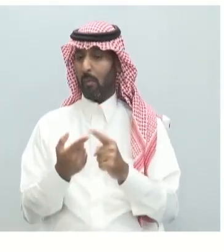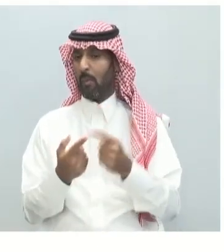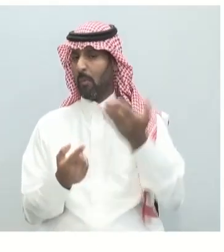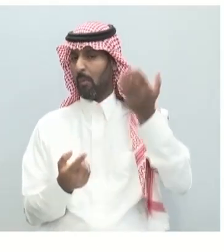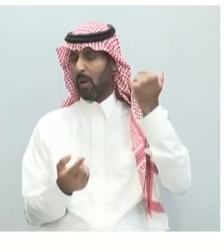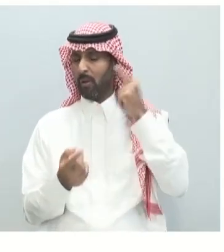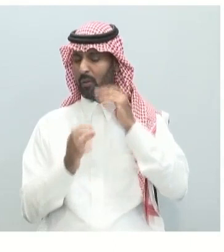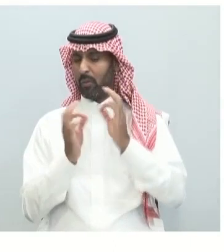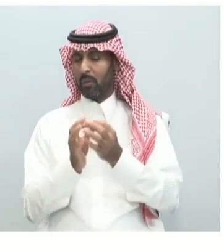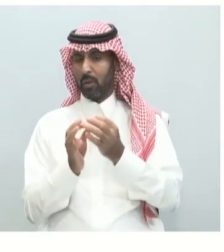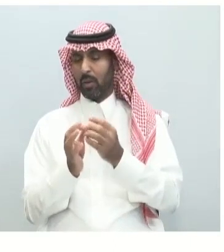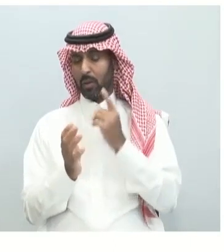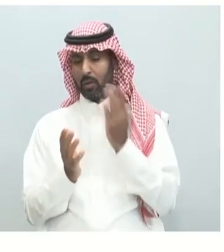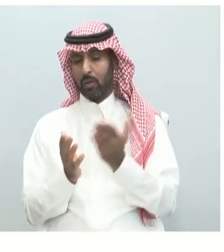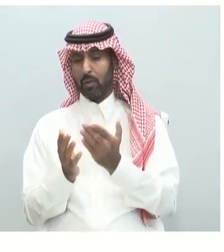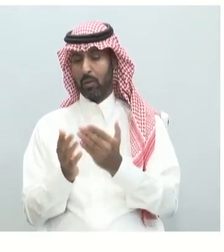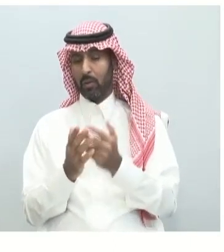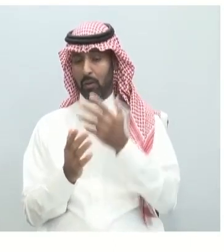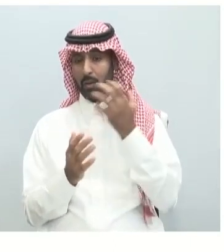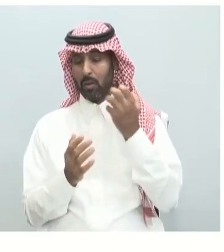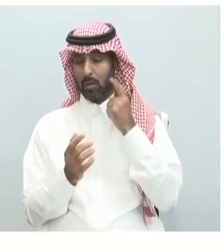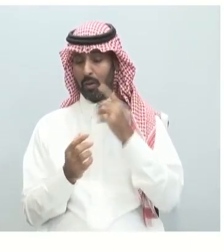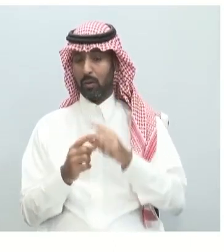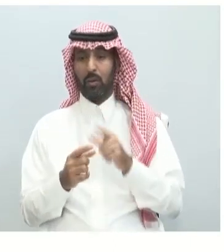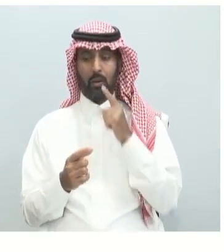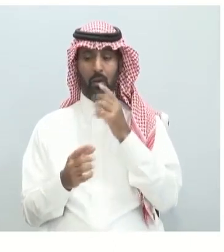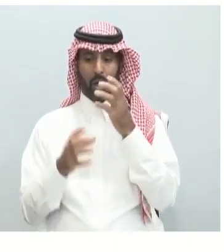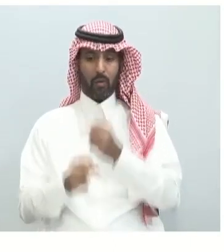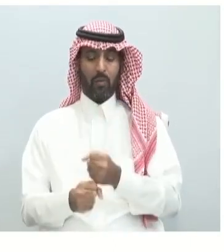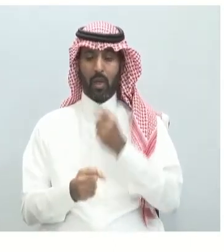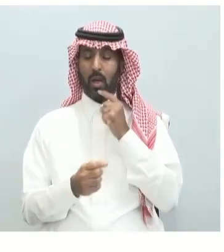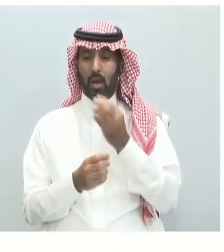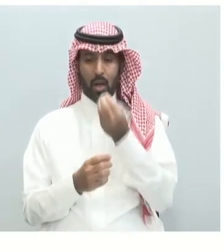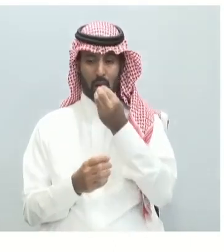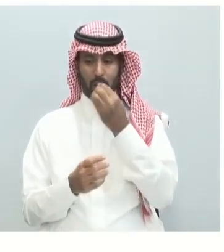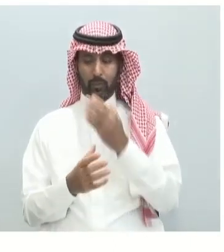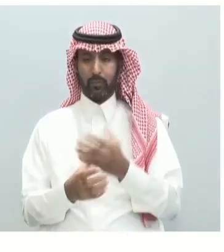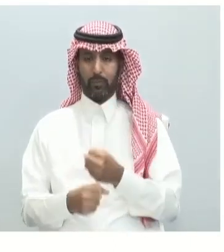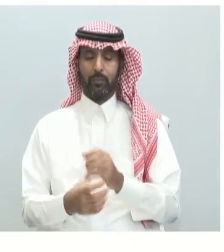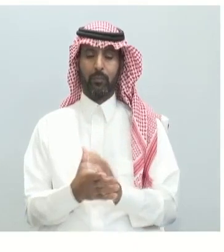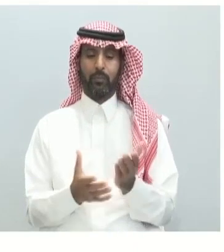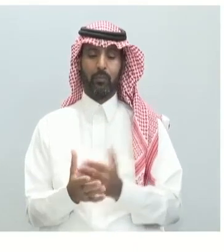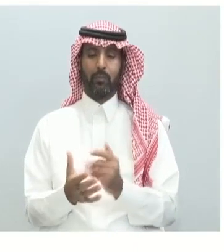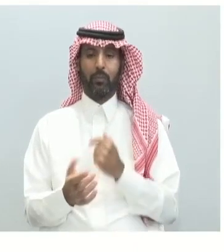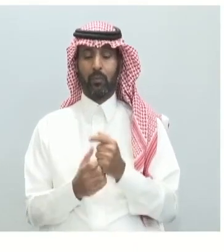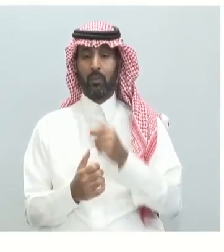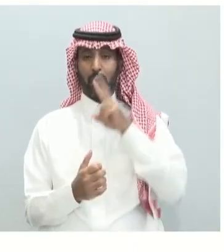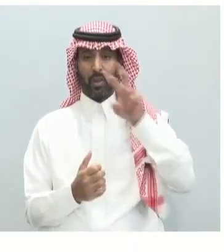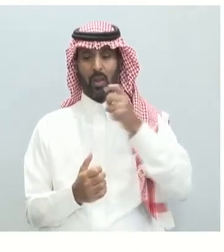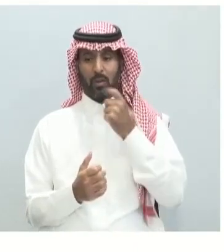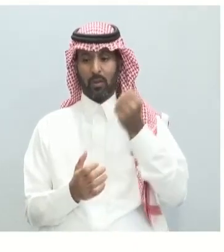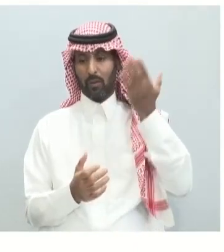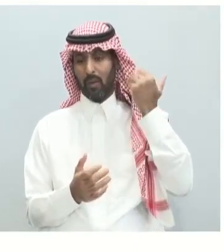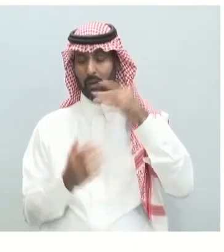Europe and Japan as an answer to concerns about food safety and the urbanization of farmland. Over the last 20 years in the